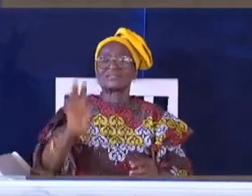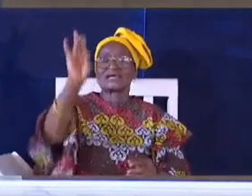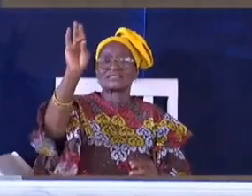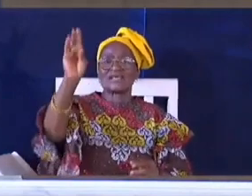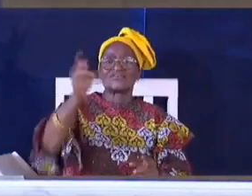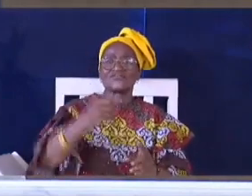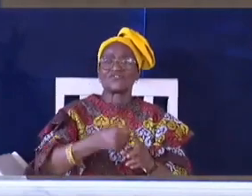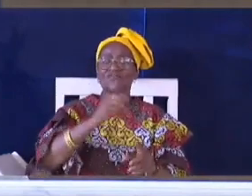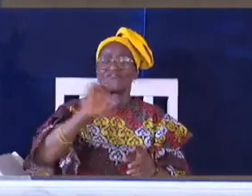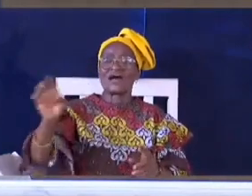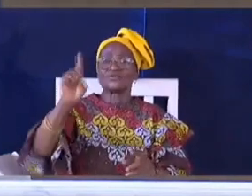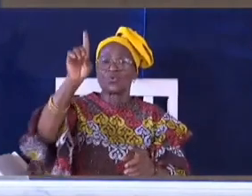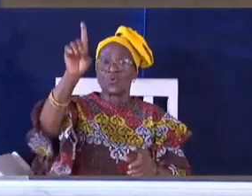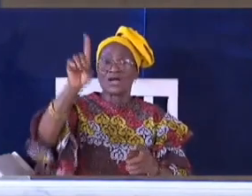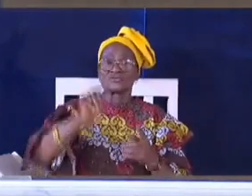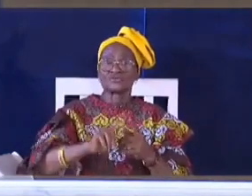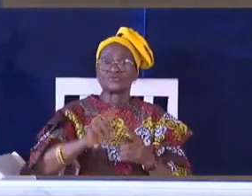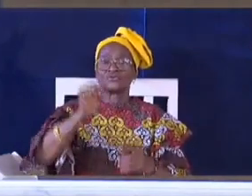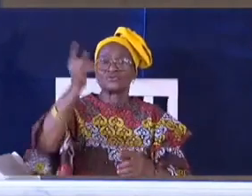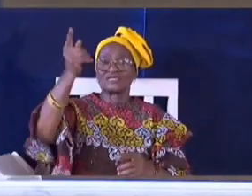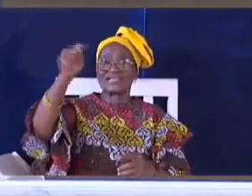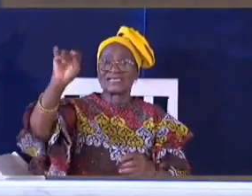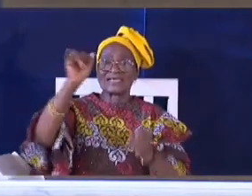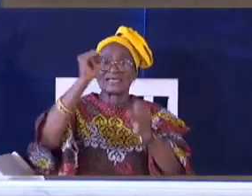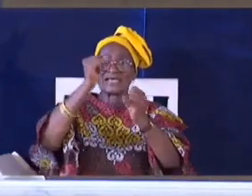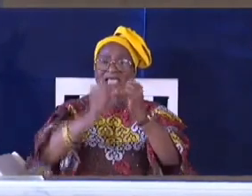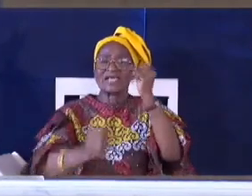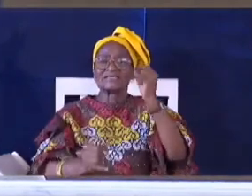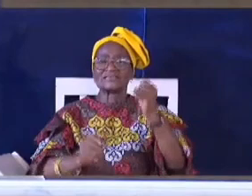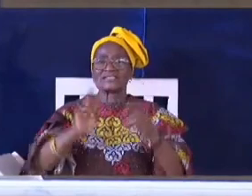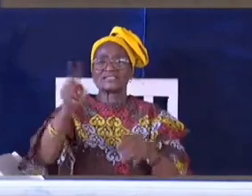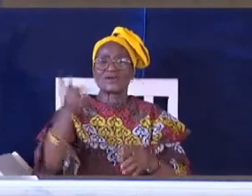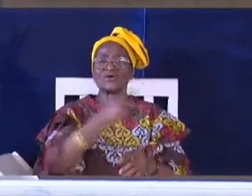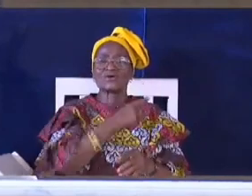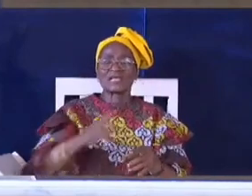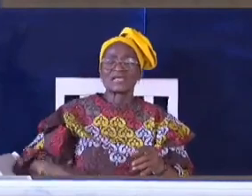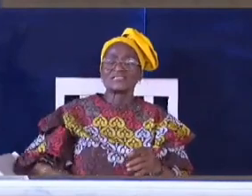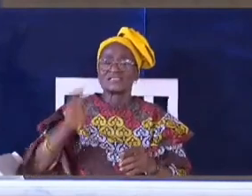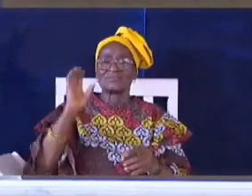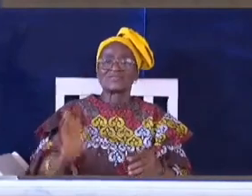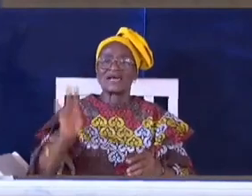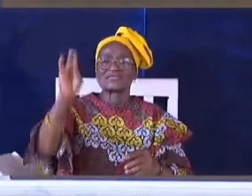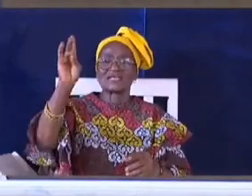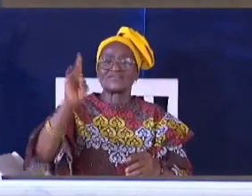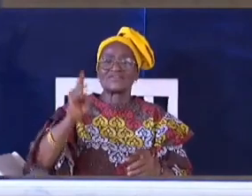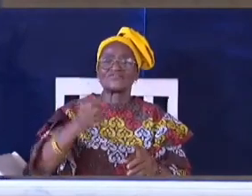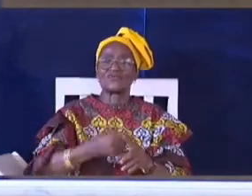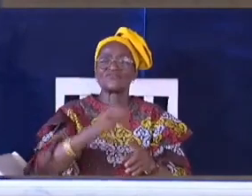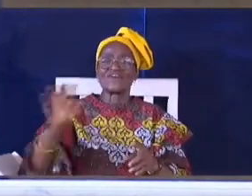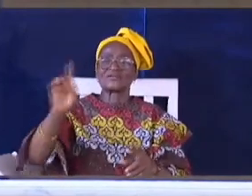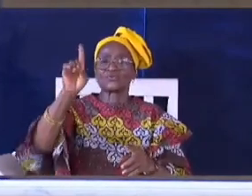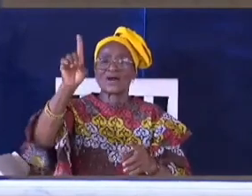from verse 1 to the end. 2 Kings chapter 7, from verse 1 to the end.